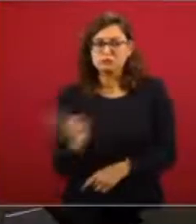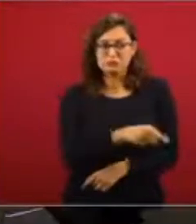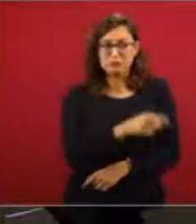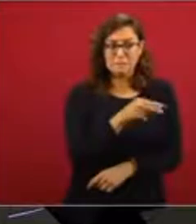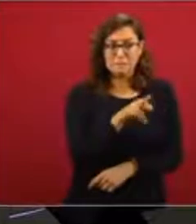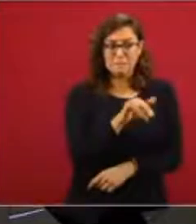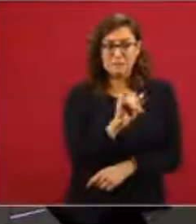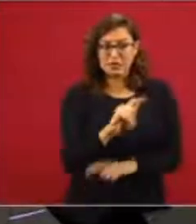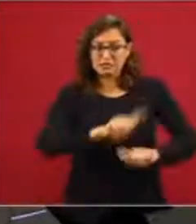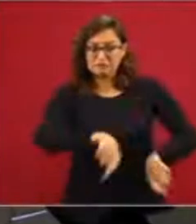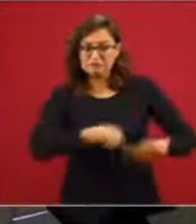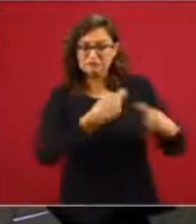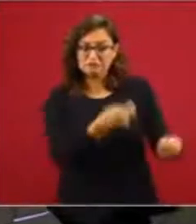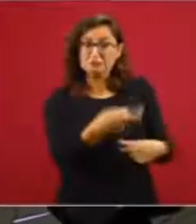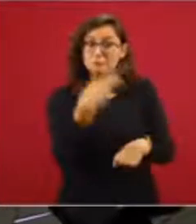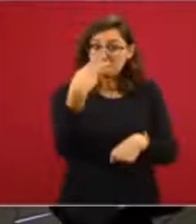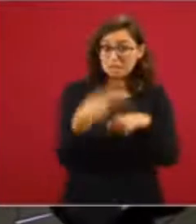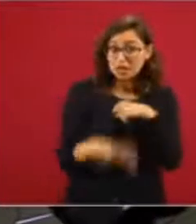Miren,